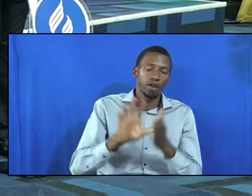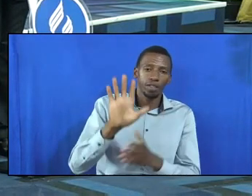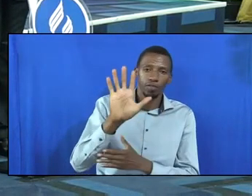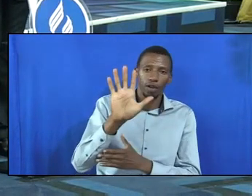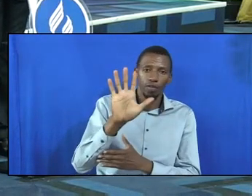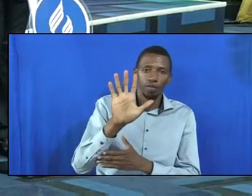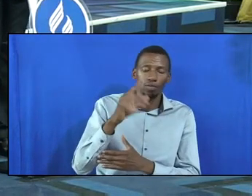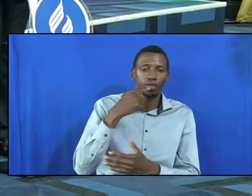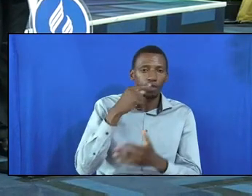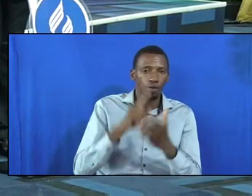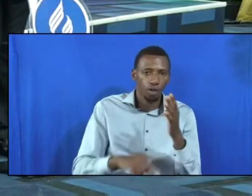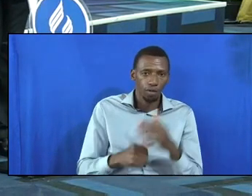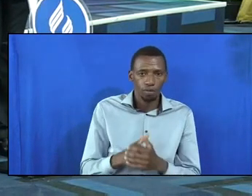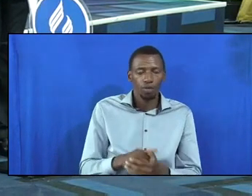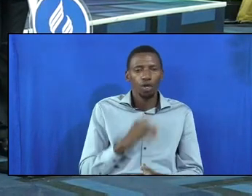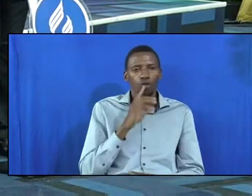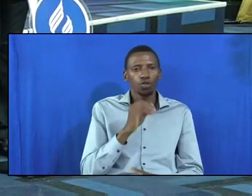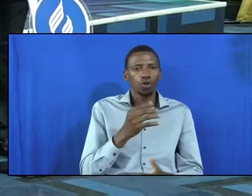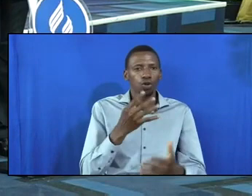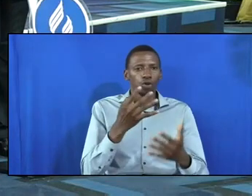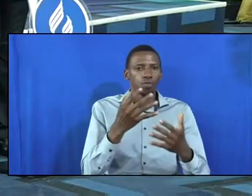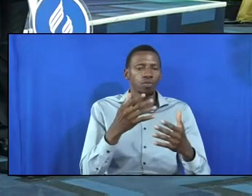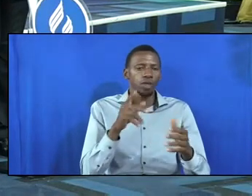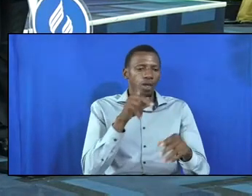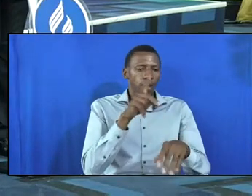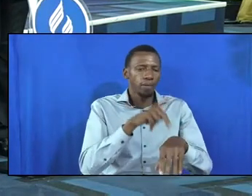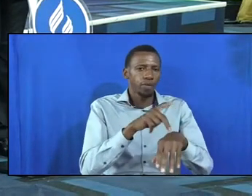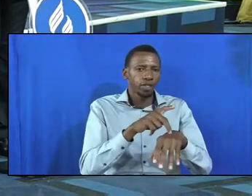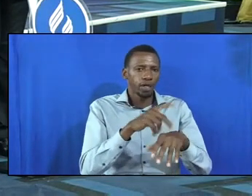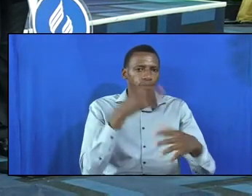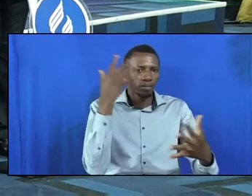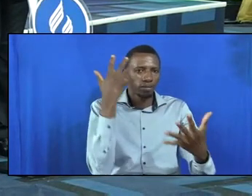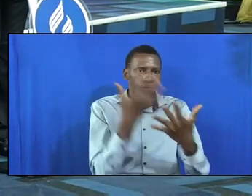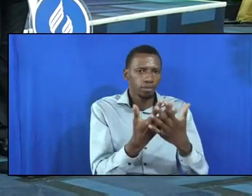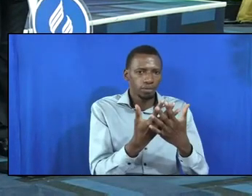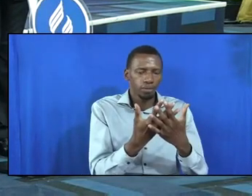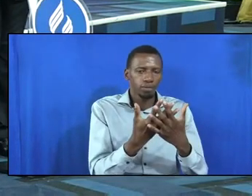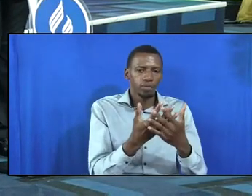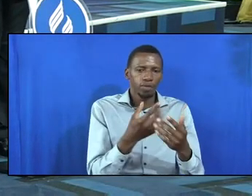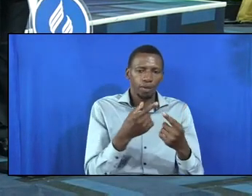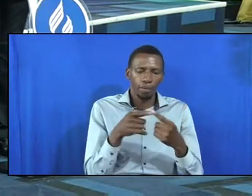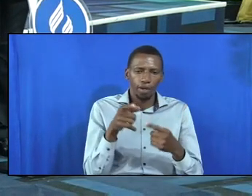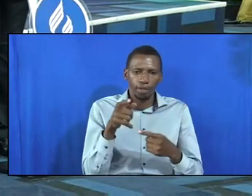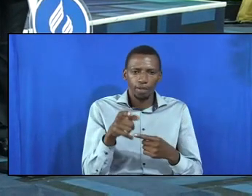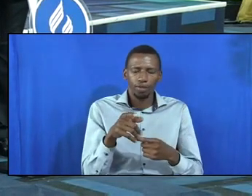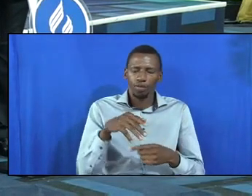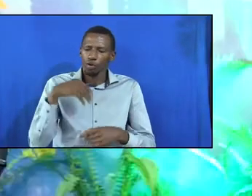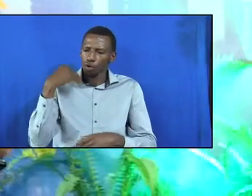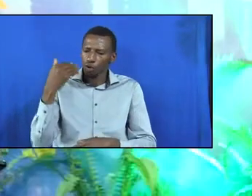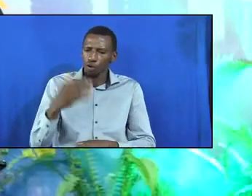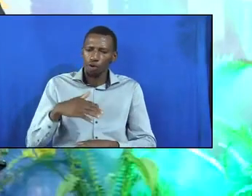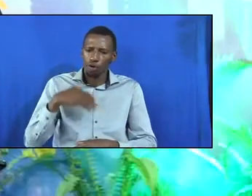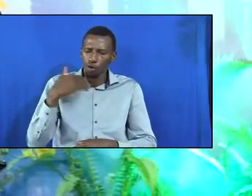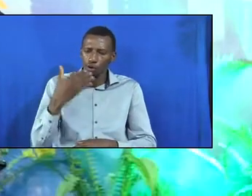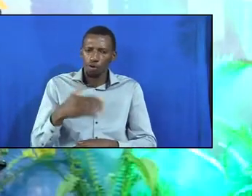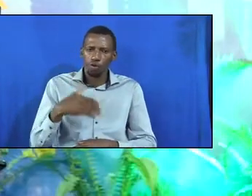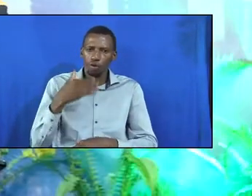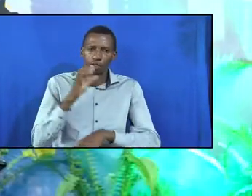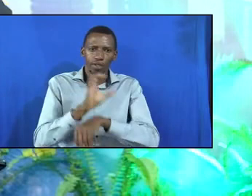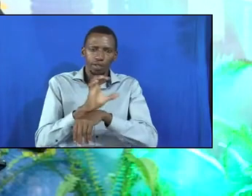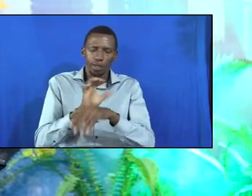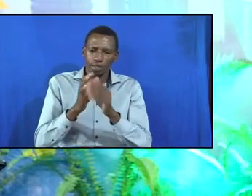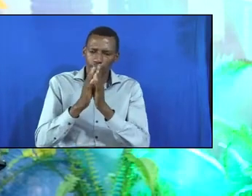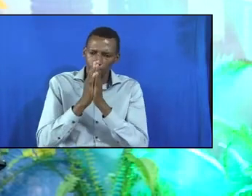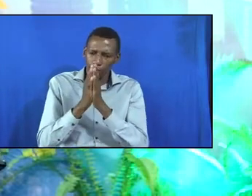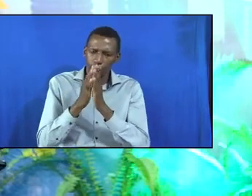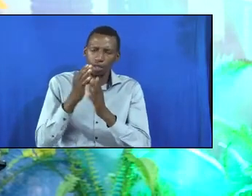so Peter was kept in prison, but the church was earnestly praying to God for him. The church had now